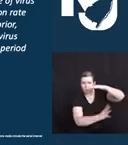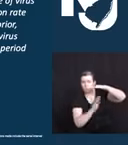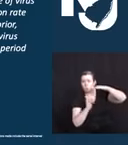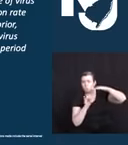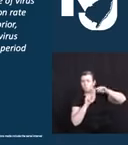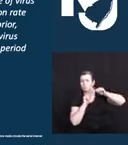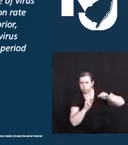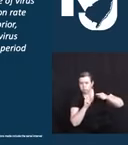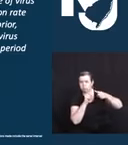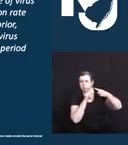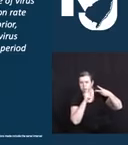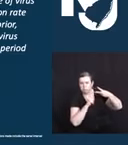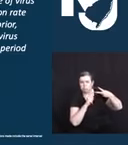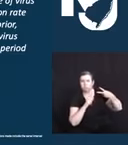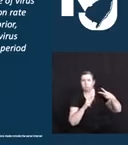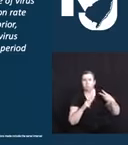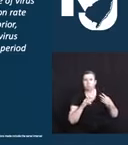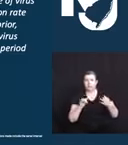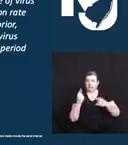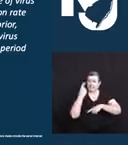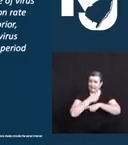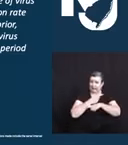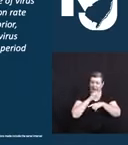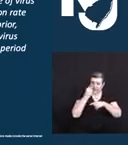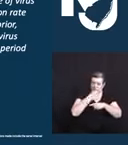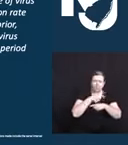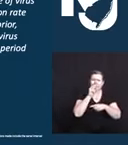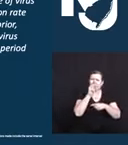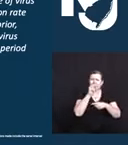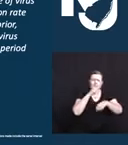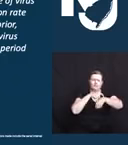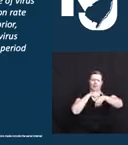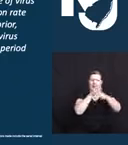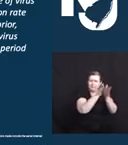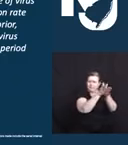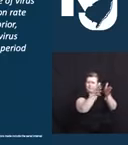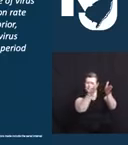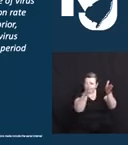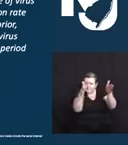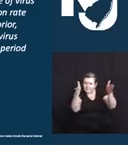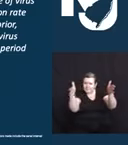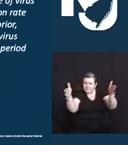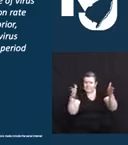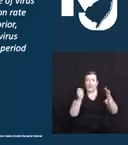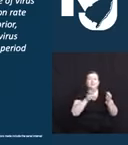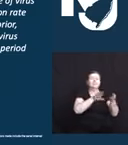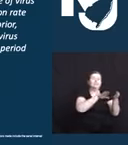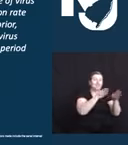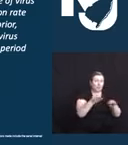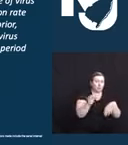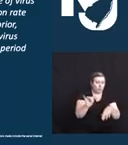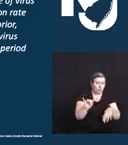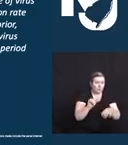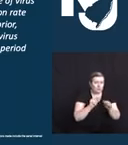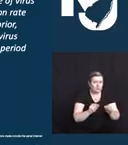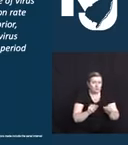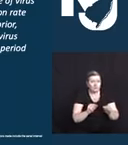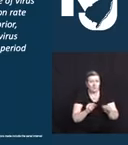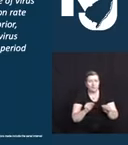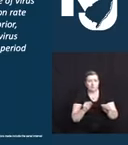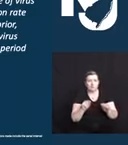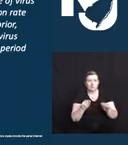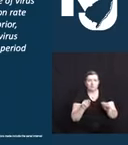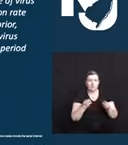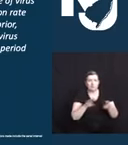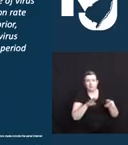by the way, good or bad. And again, the fatalities, as awful as the losses are, those are lagging indicators. Those